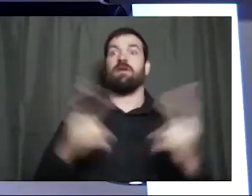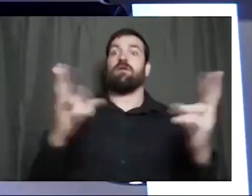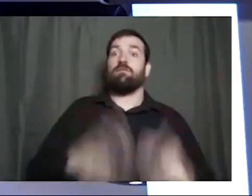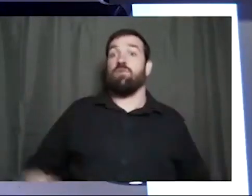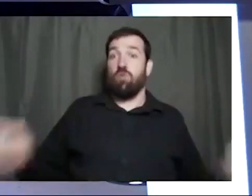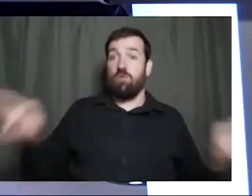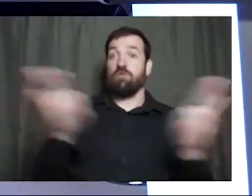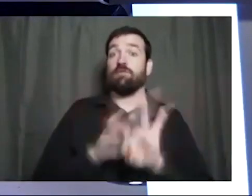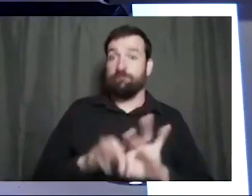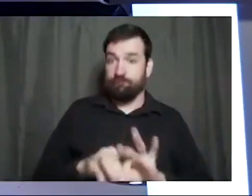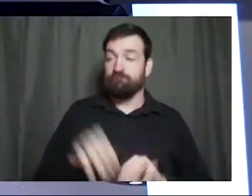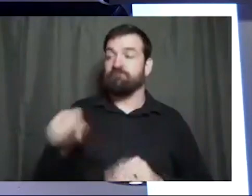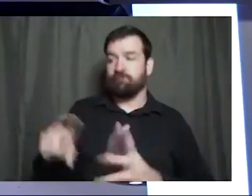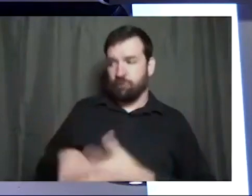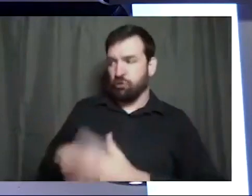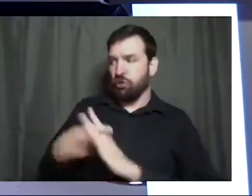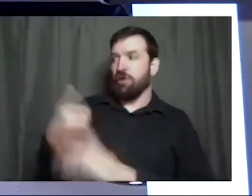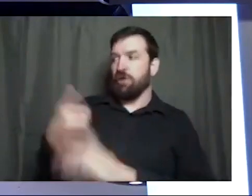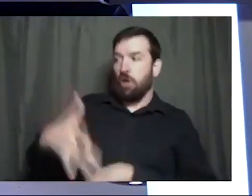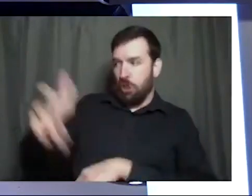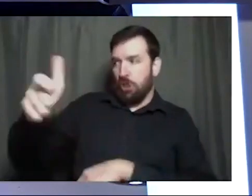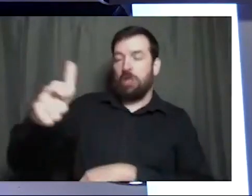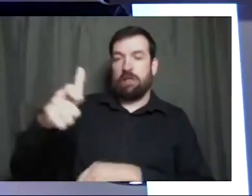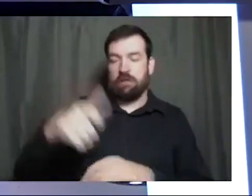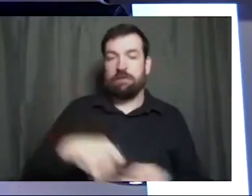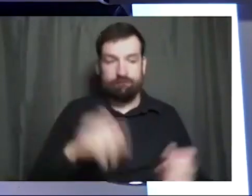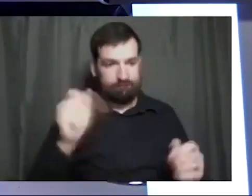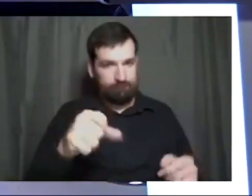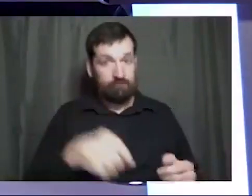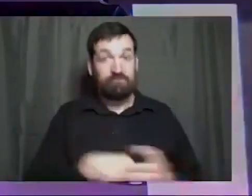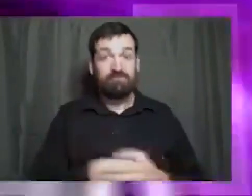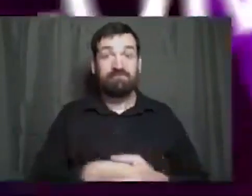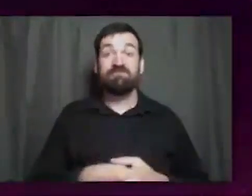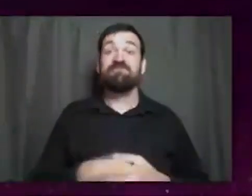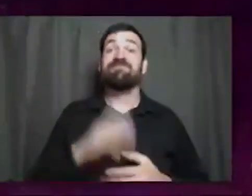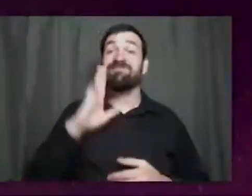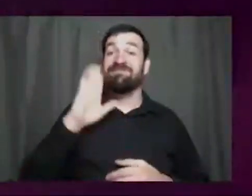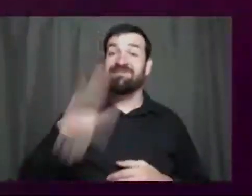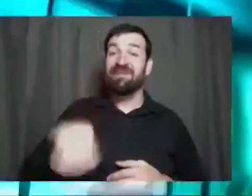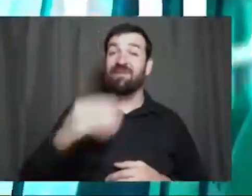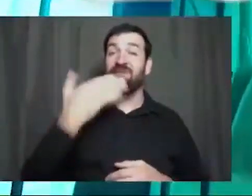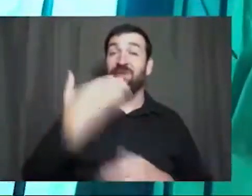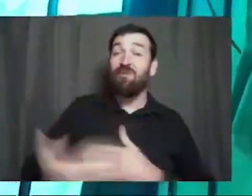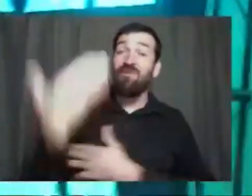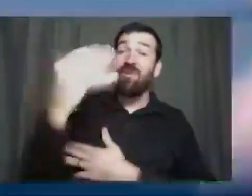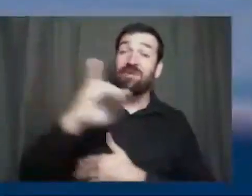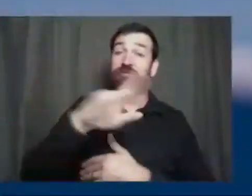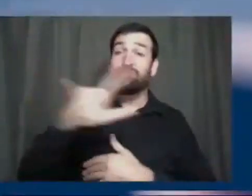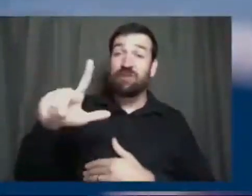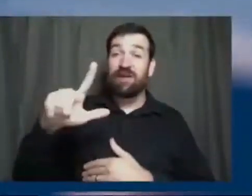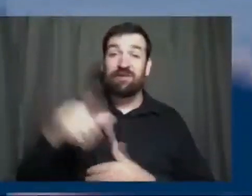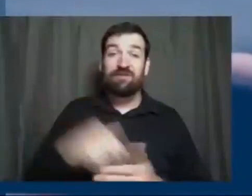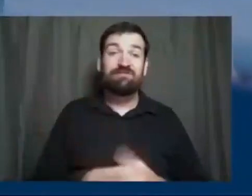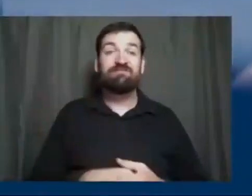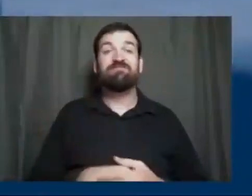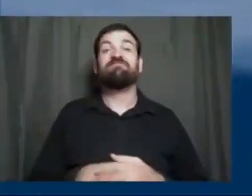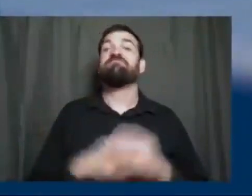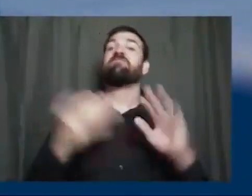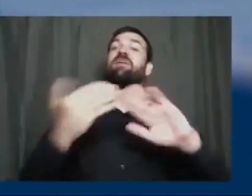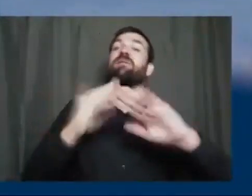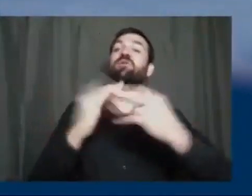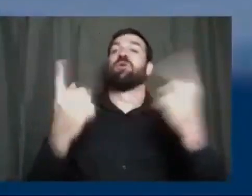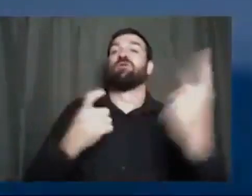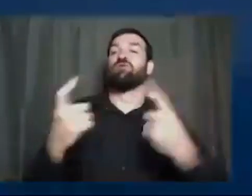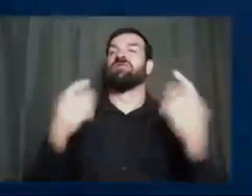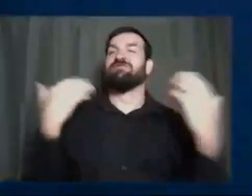Yep. Starting that early in the summer. So, okay, so we know we'll have some questions. Jill, good morning to you, by the way, for Dr. Schroeppel. So let's get to those community questions and let's get us